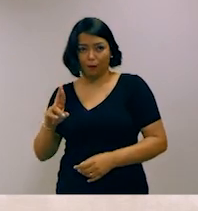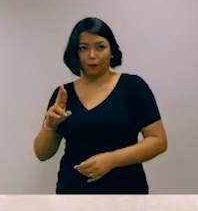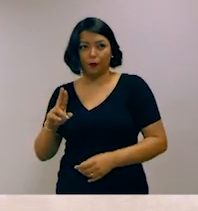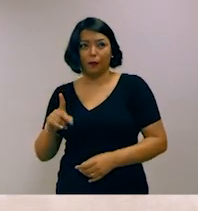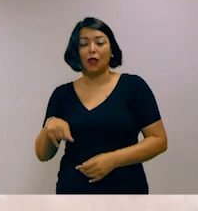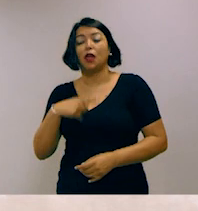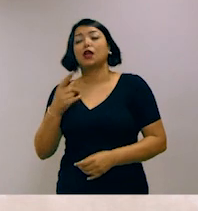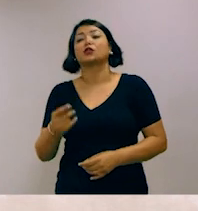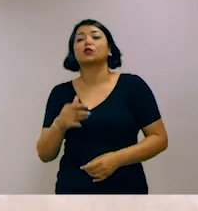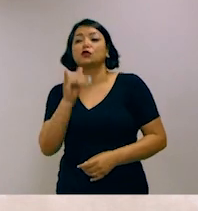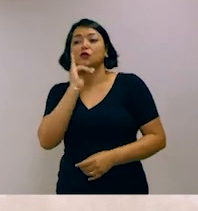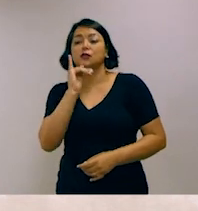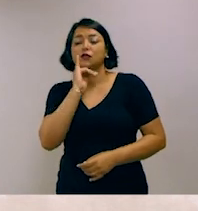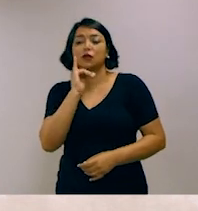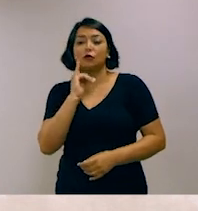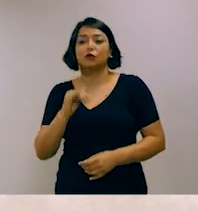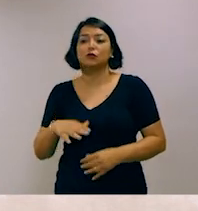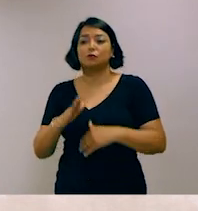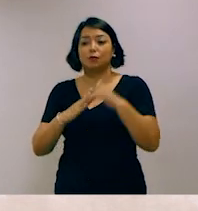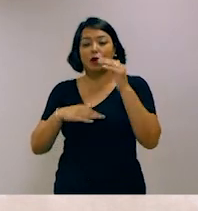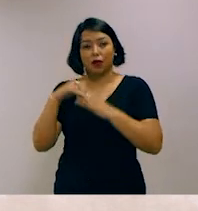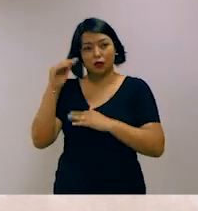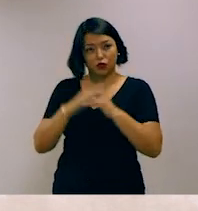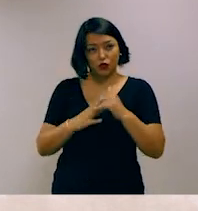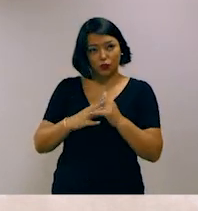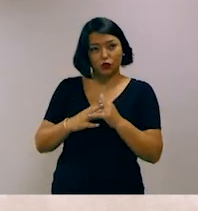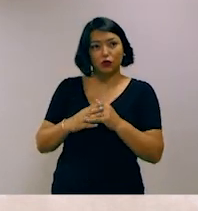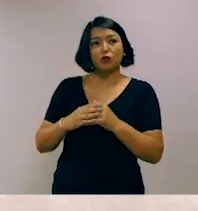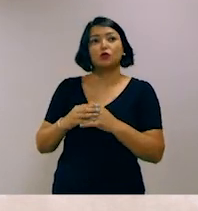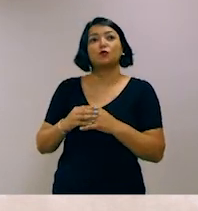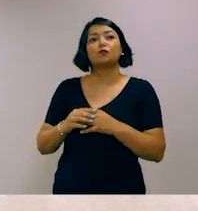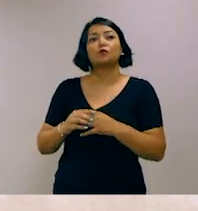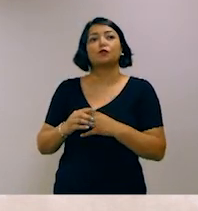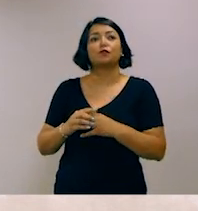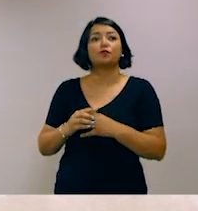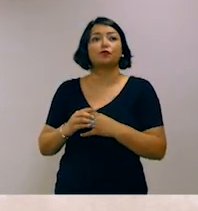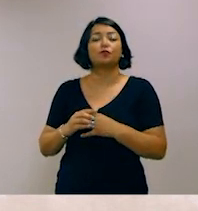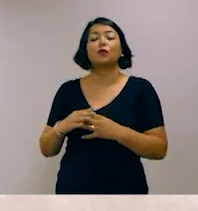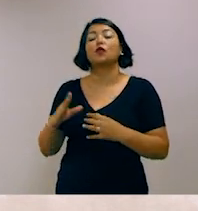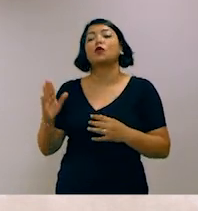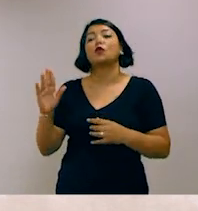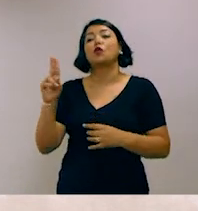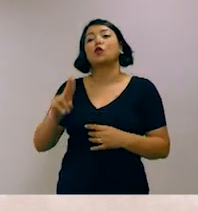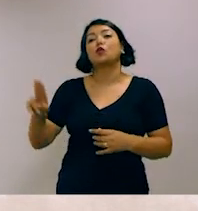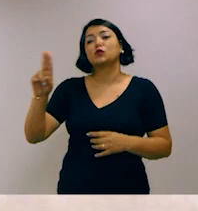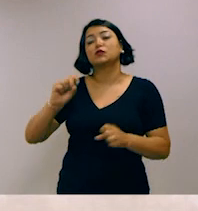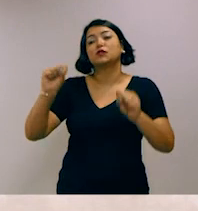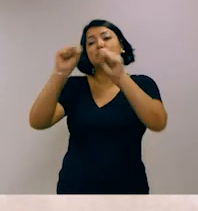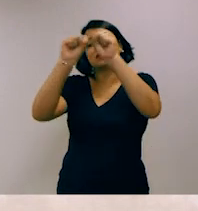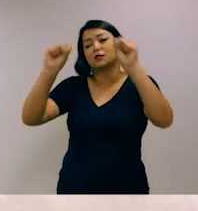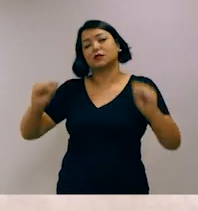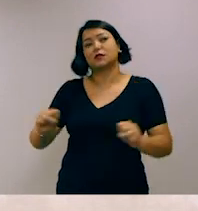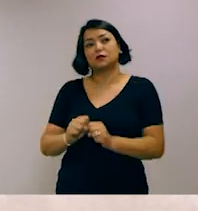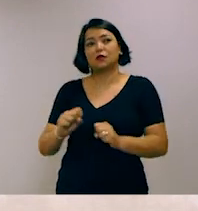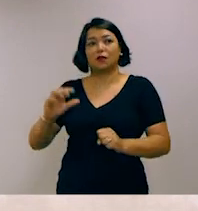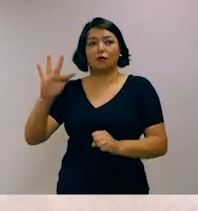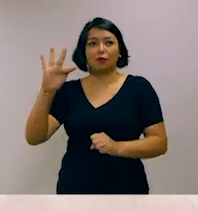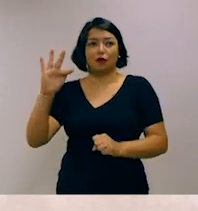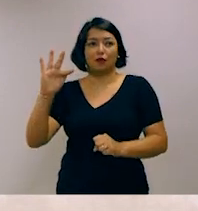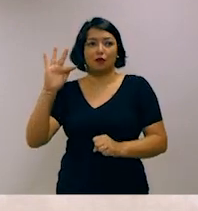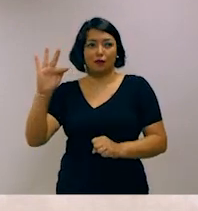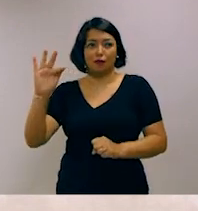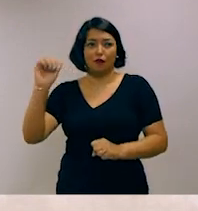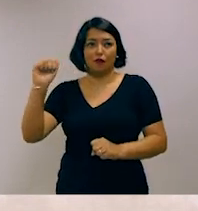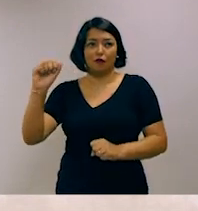slide, I decided to share practical examples with you, examples that I got with FastText. And